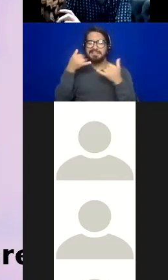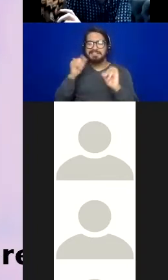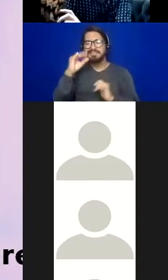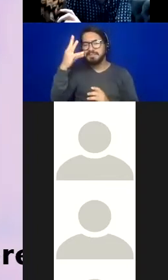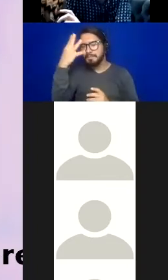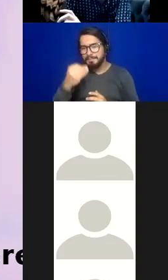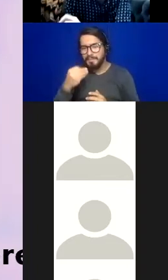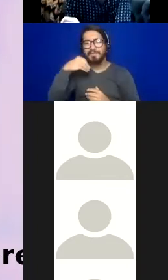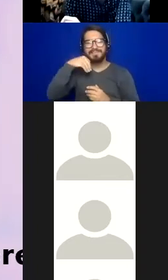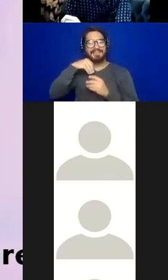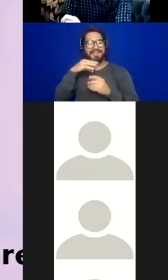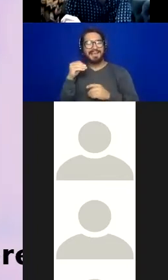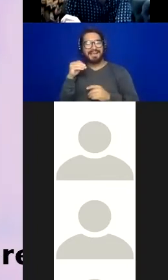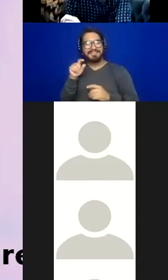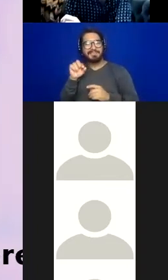differently.